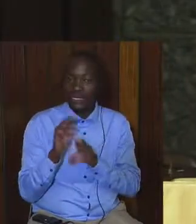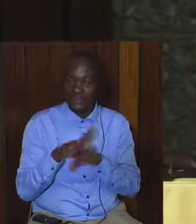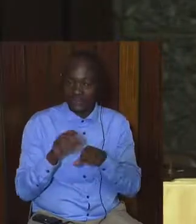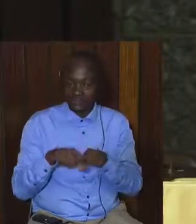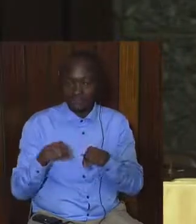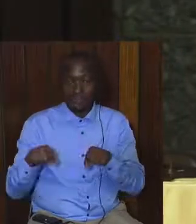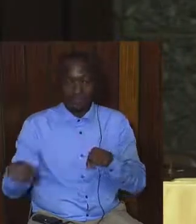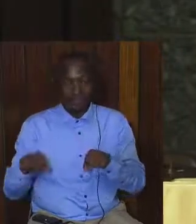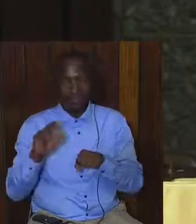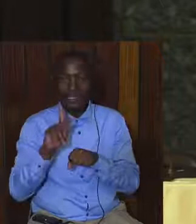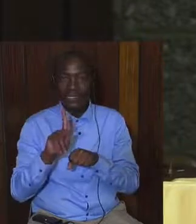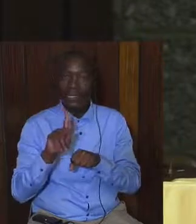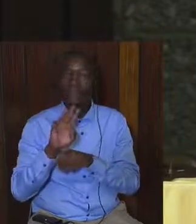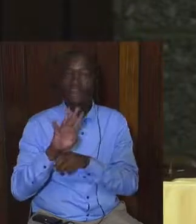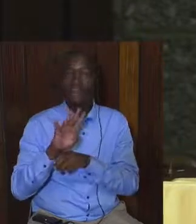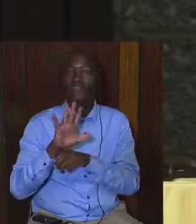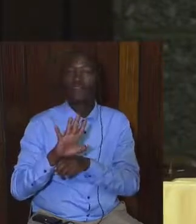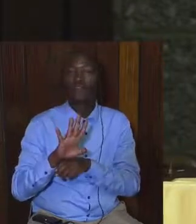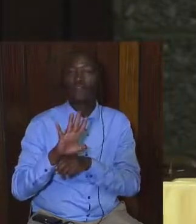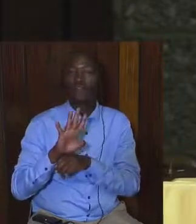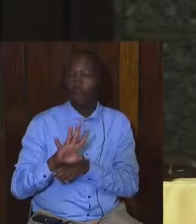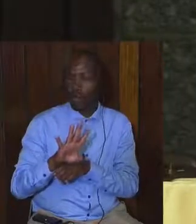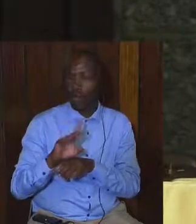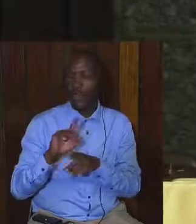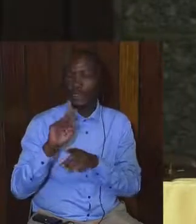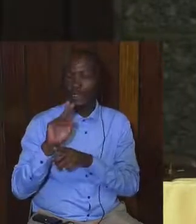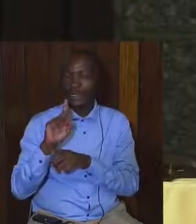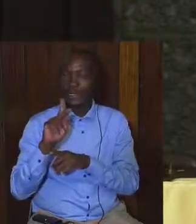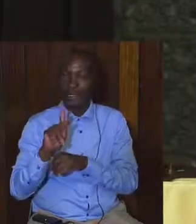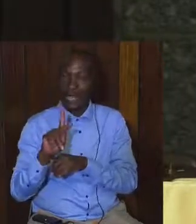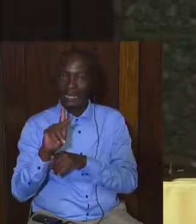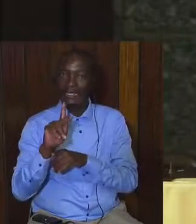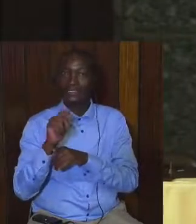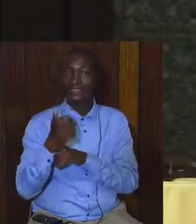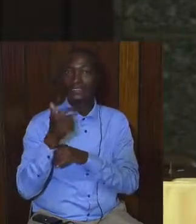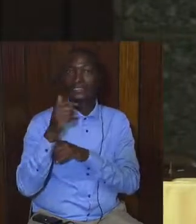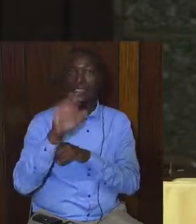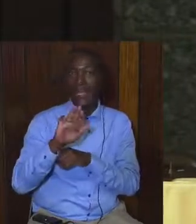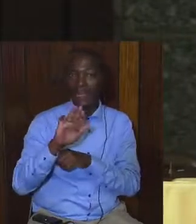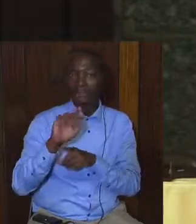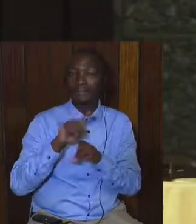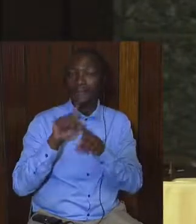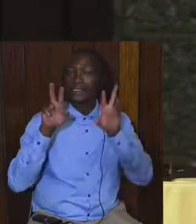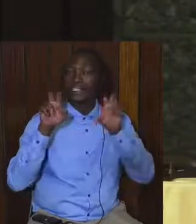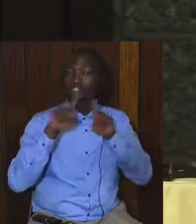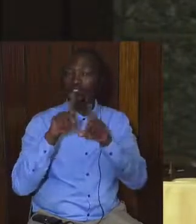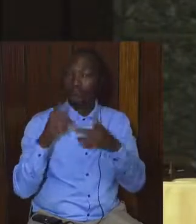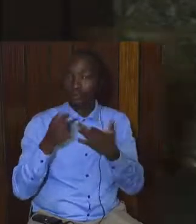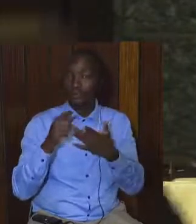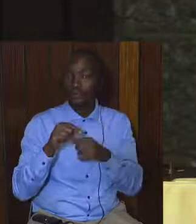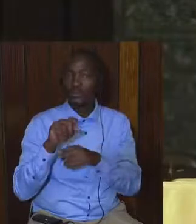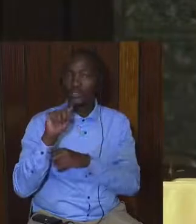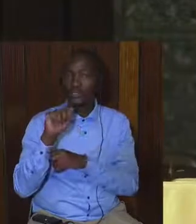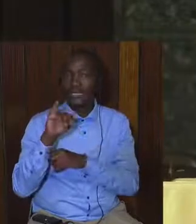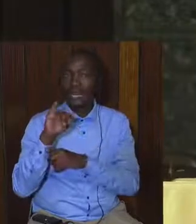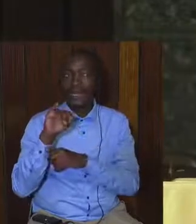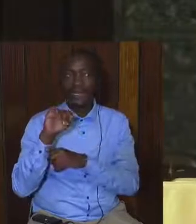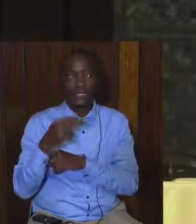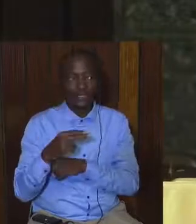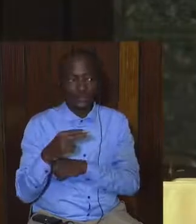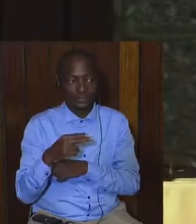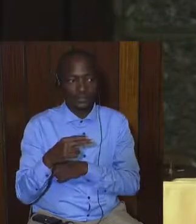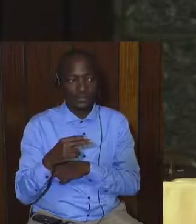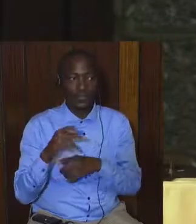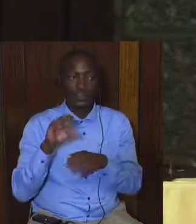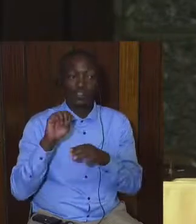in K54 and K69, the issue relating to PATCO, but then also the issues relating to the TIH.